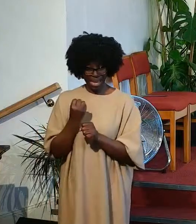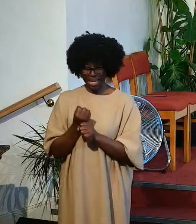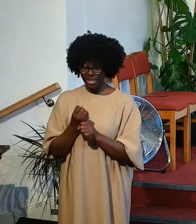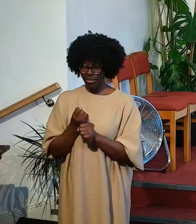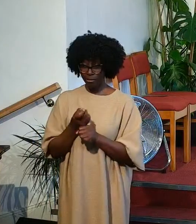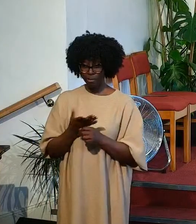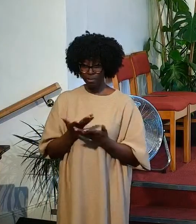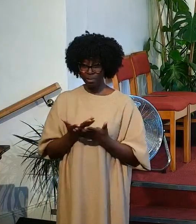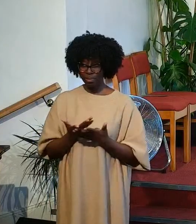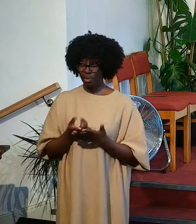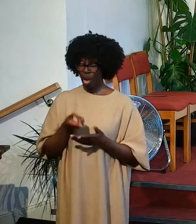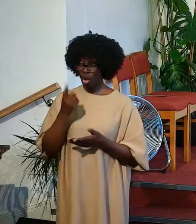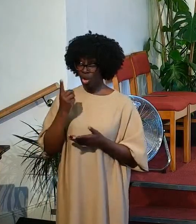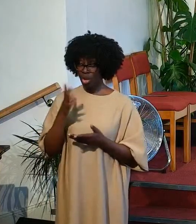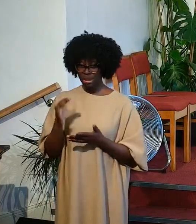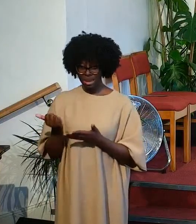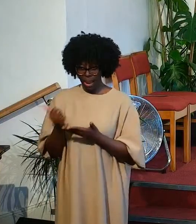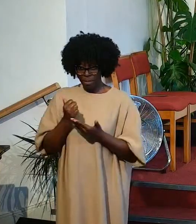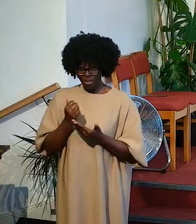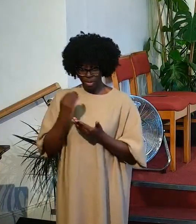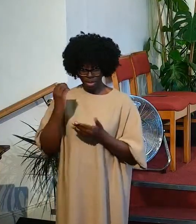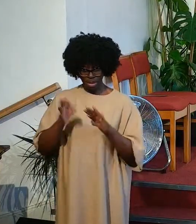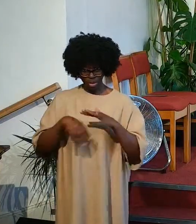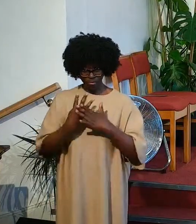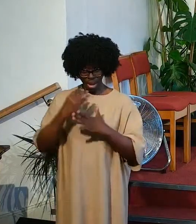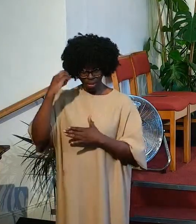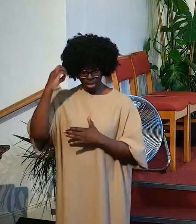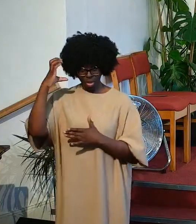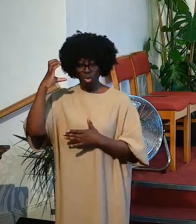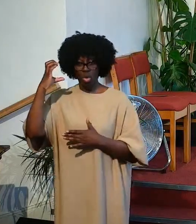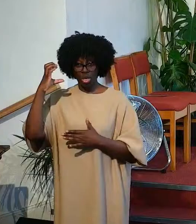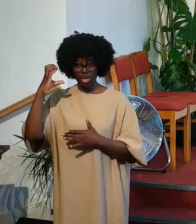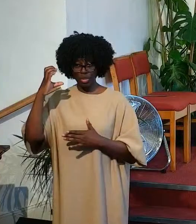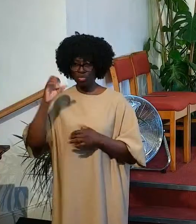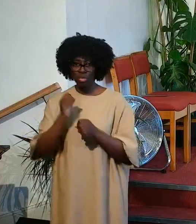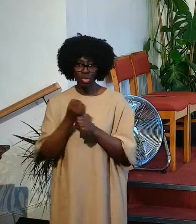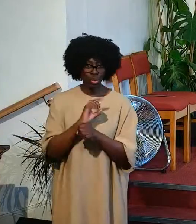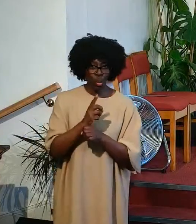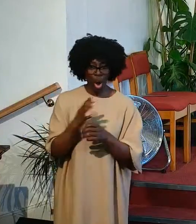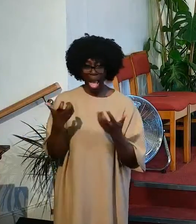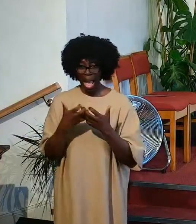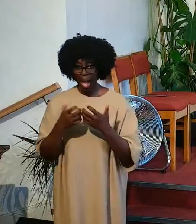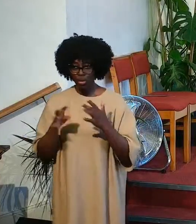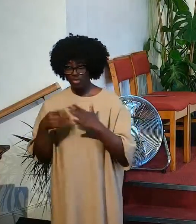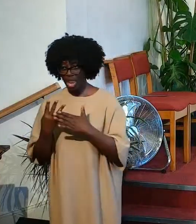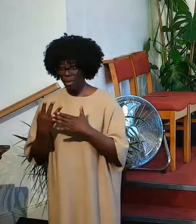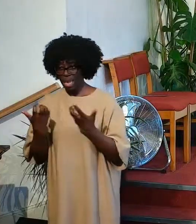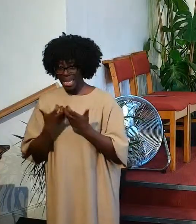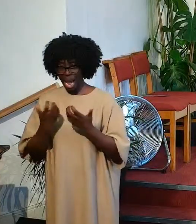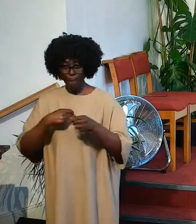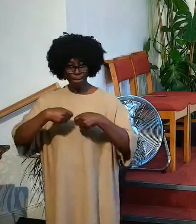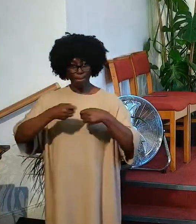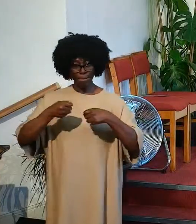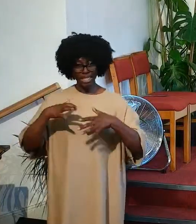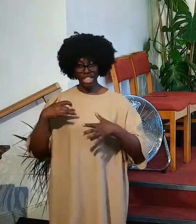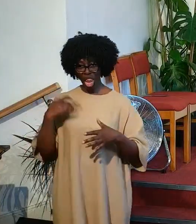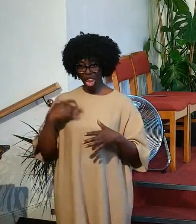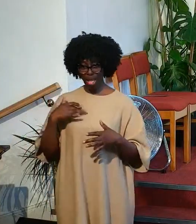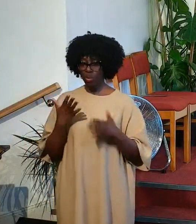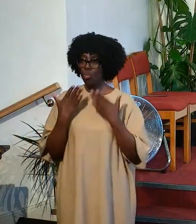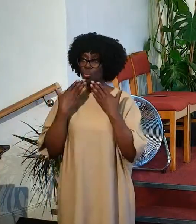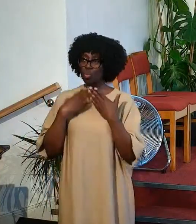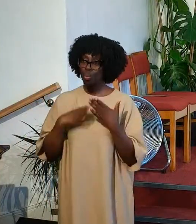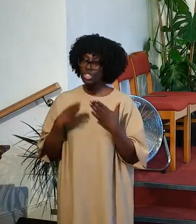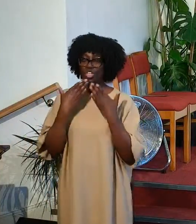of the professionals to tell us what to do, how to do it, how we can maintain life. And we just want to thank you so much